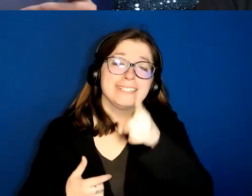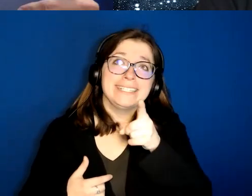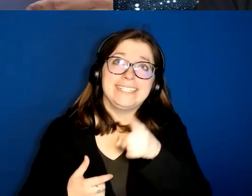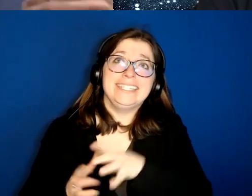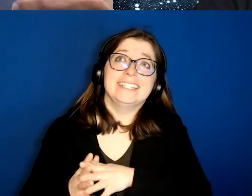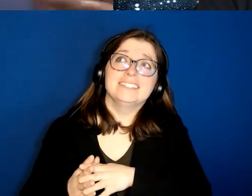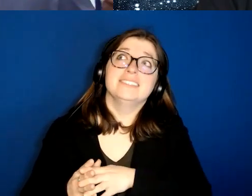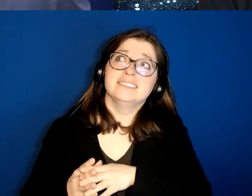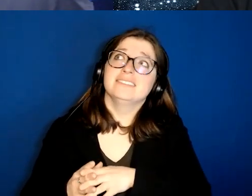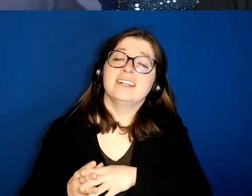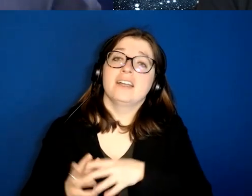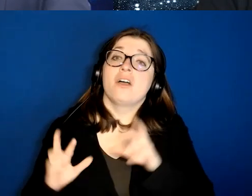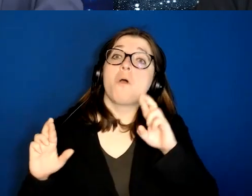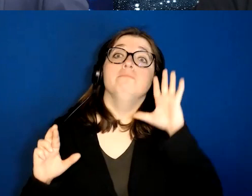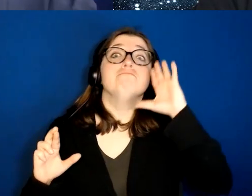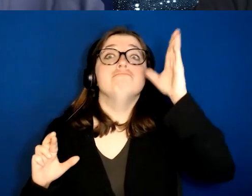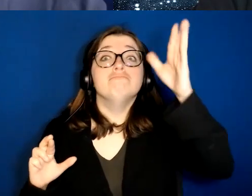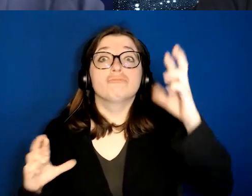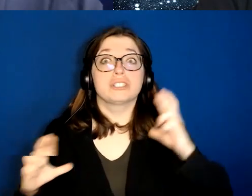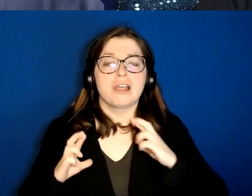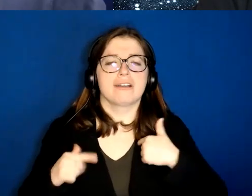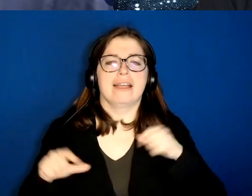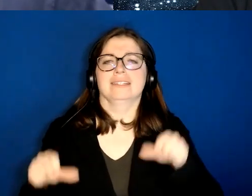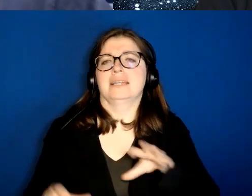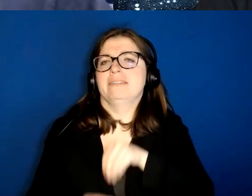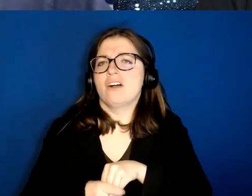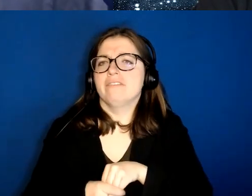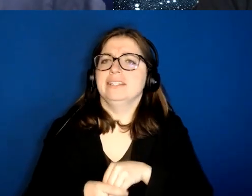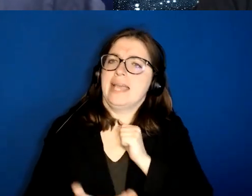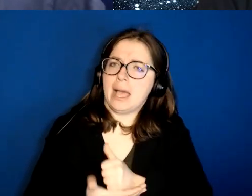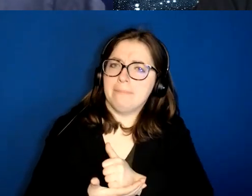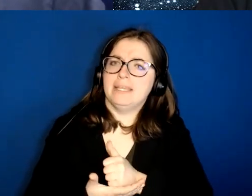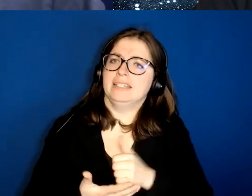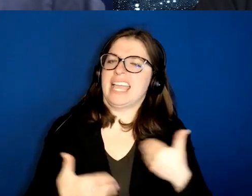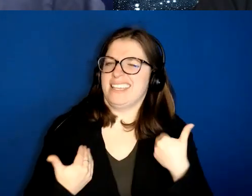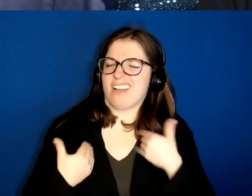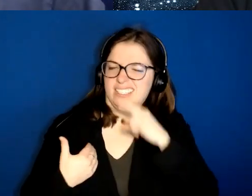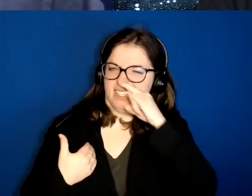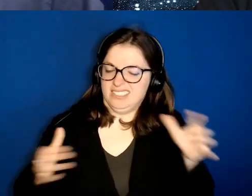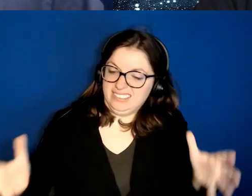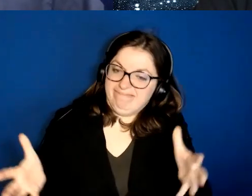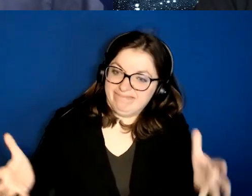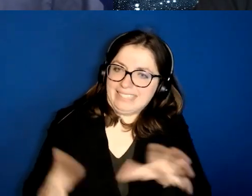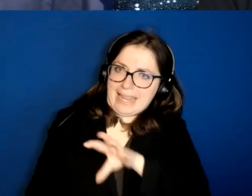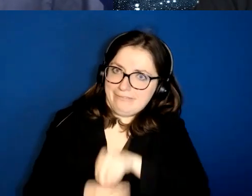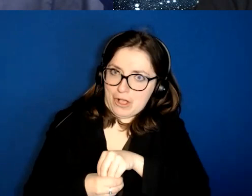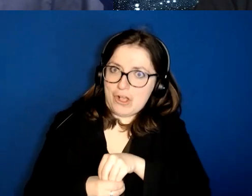So I really hope, you know, when I retire, that I can somehow be involved in helping younger kids get involved